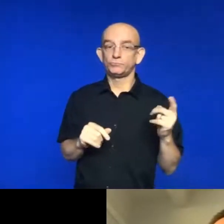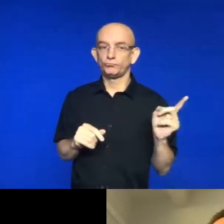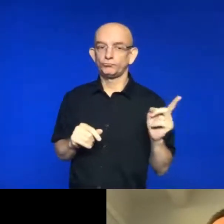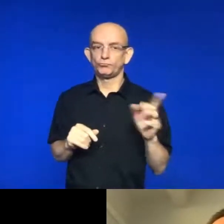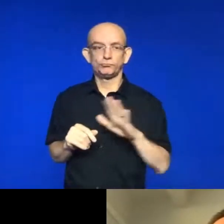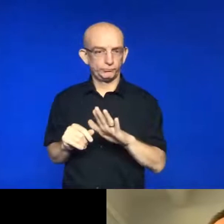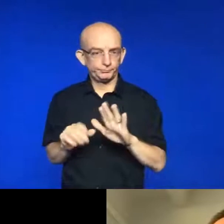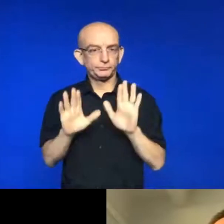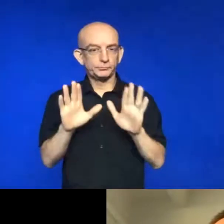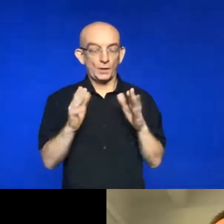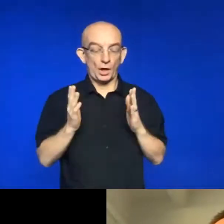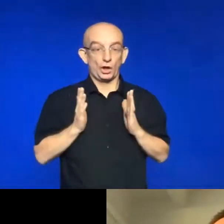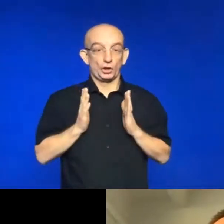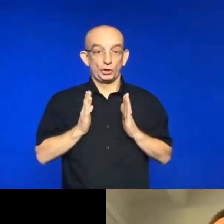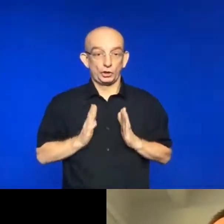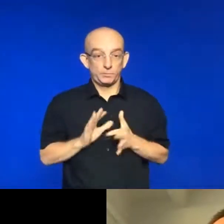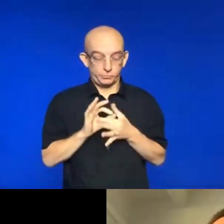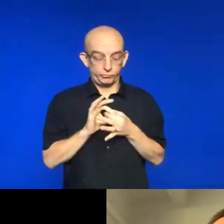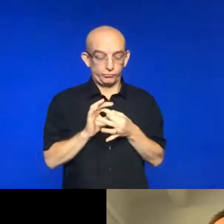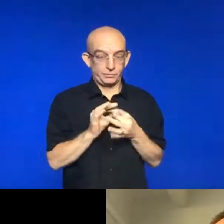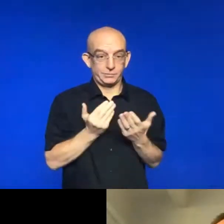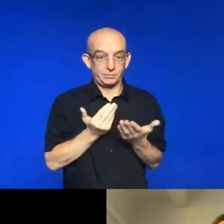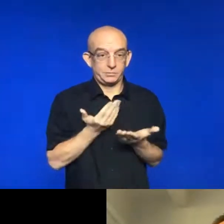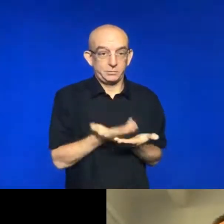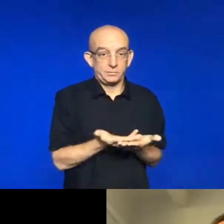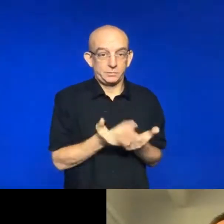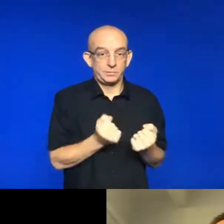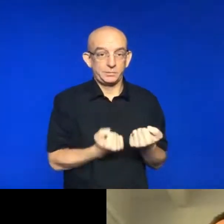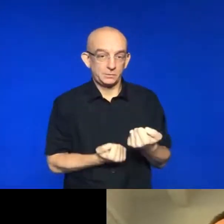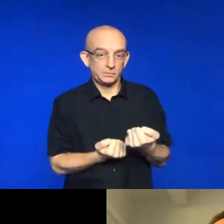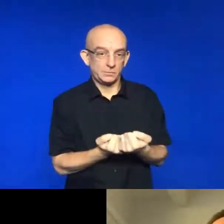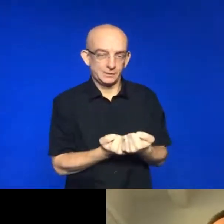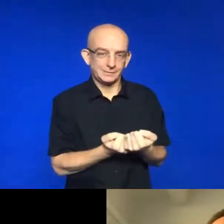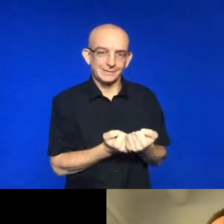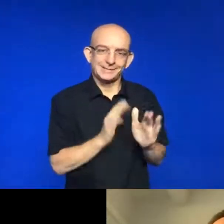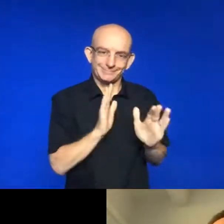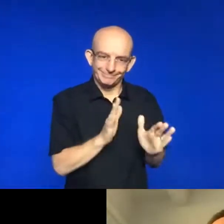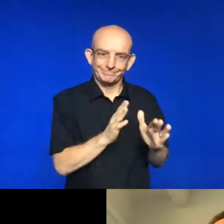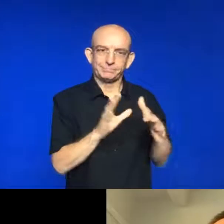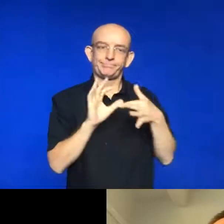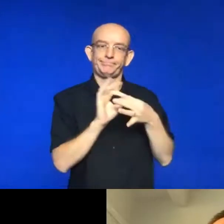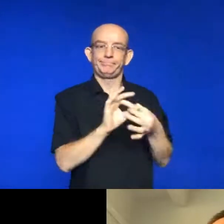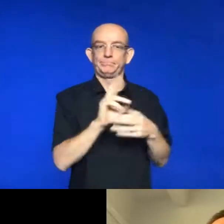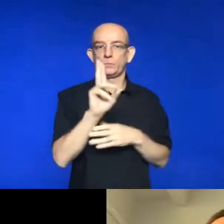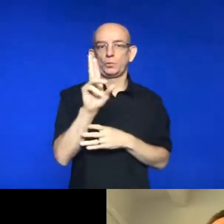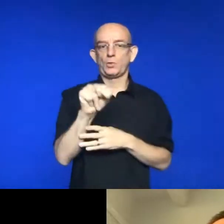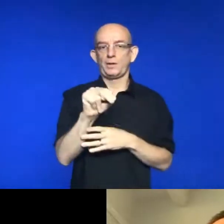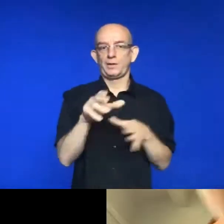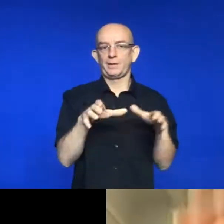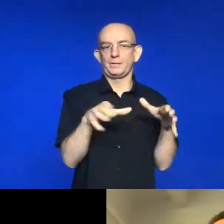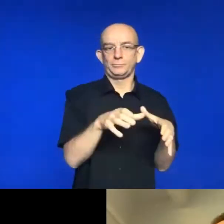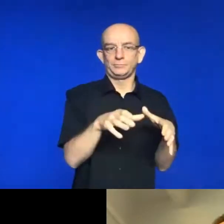UN agencies, we are not really aware of countries that have, during COVID-19, take specific measures to